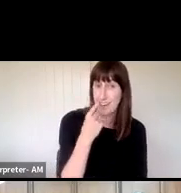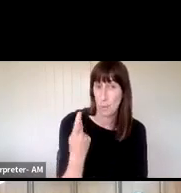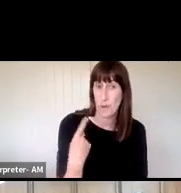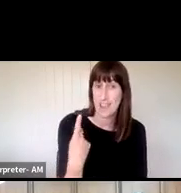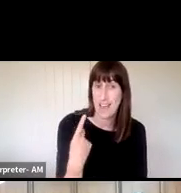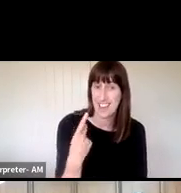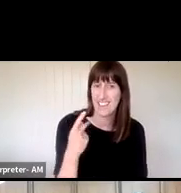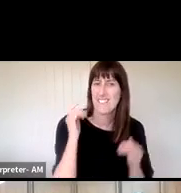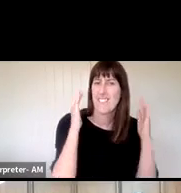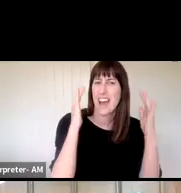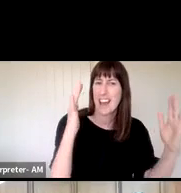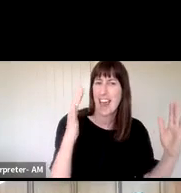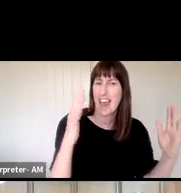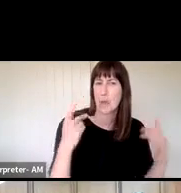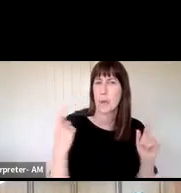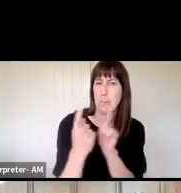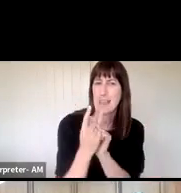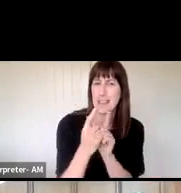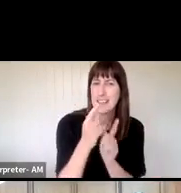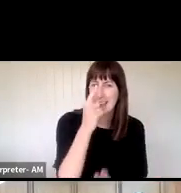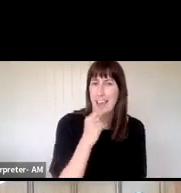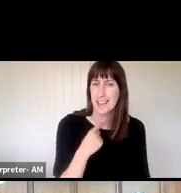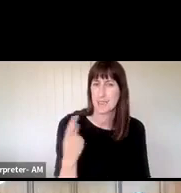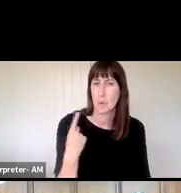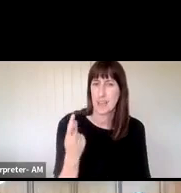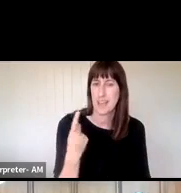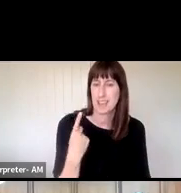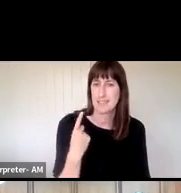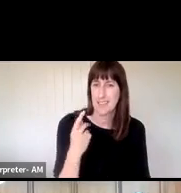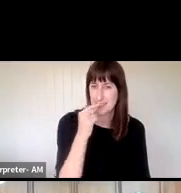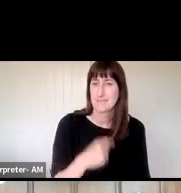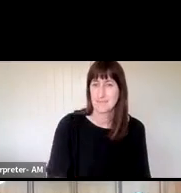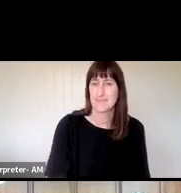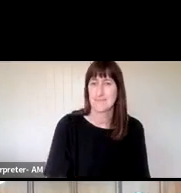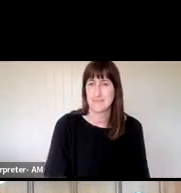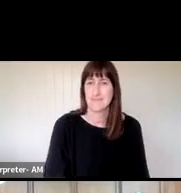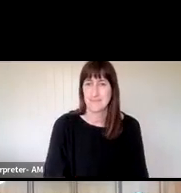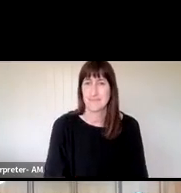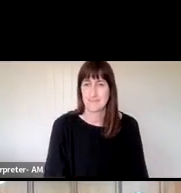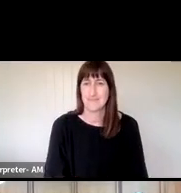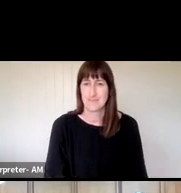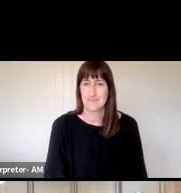in Whangarei. That would be very good, as ever.